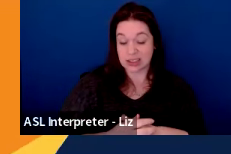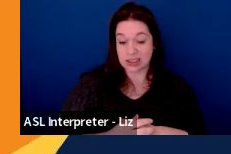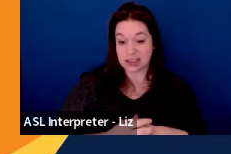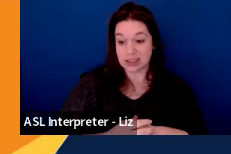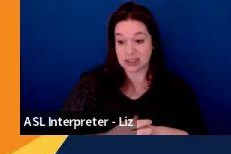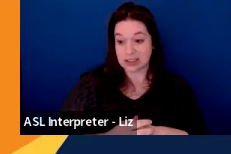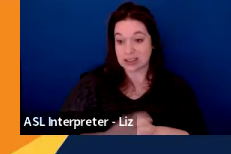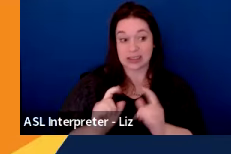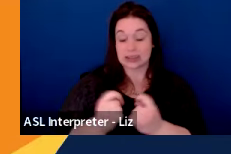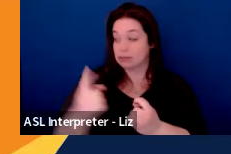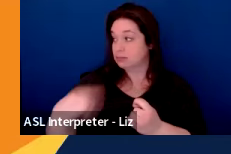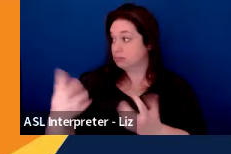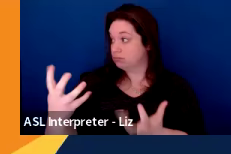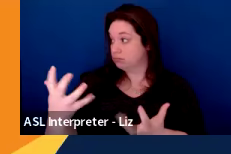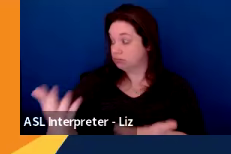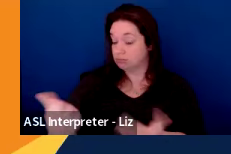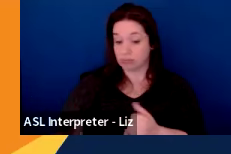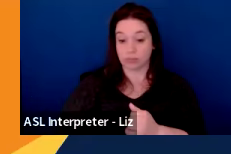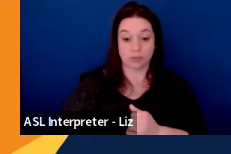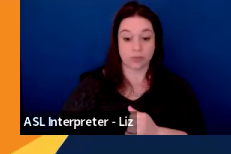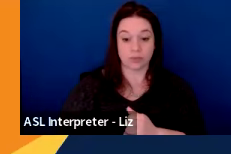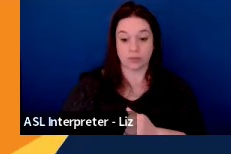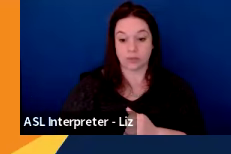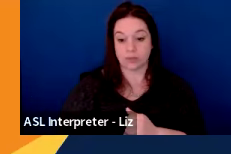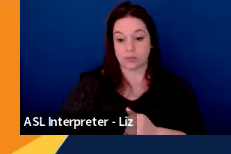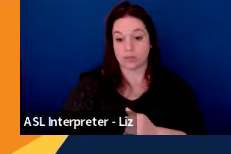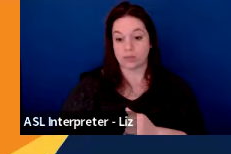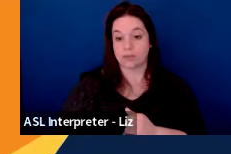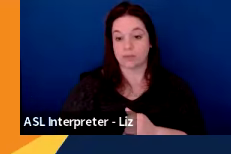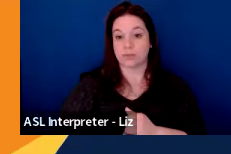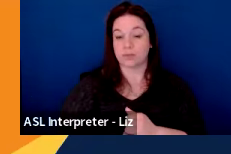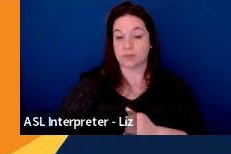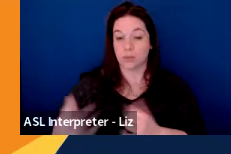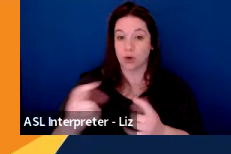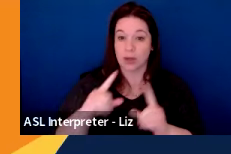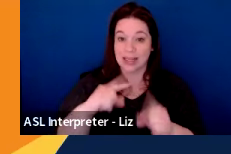the rest of the team wants to answer or hasn't been answered.